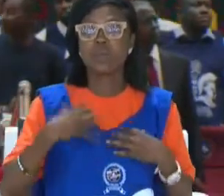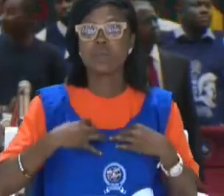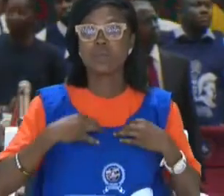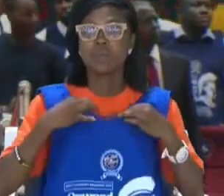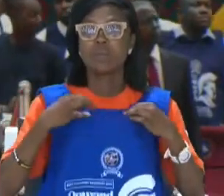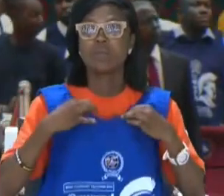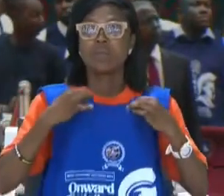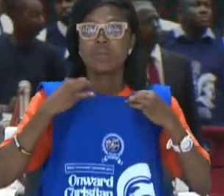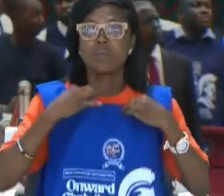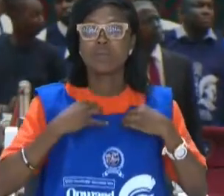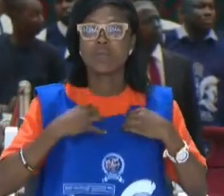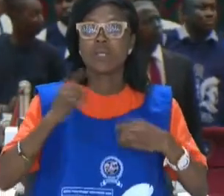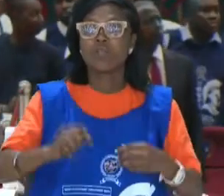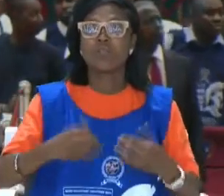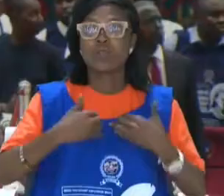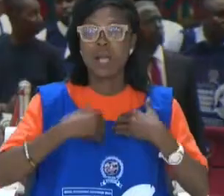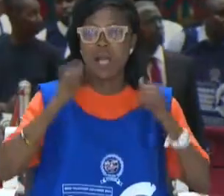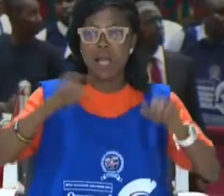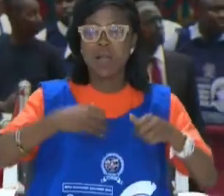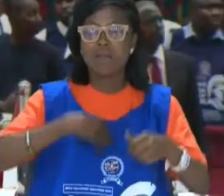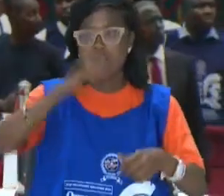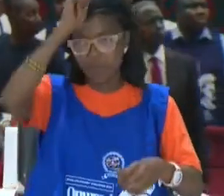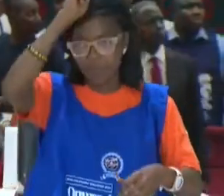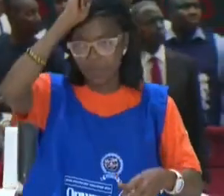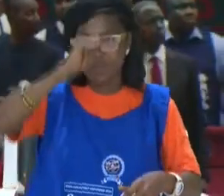You can have a face cap.